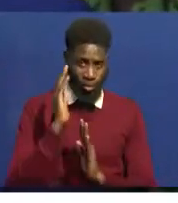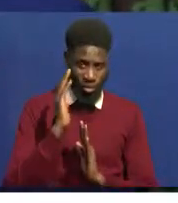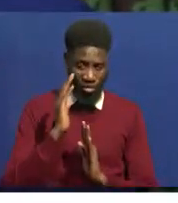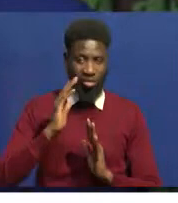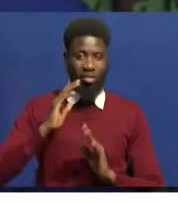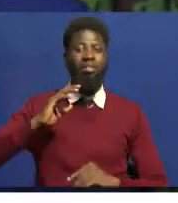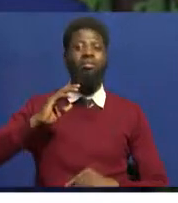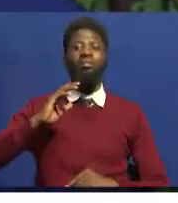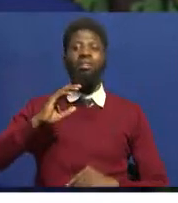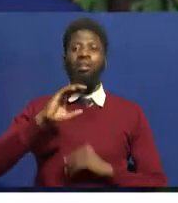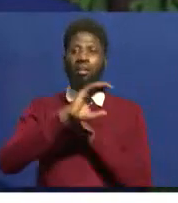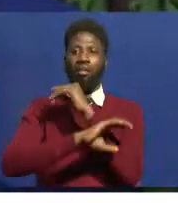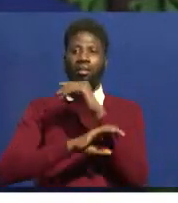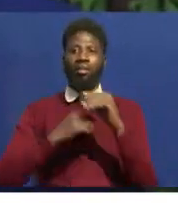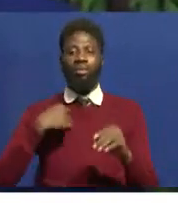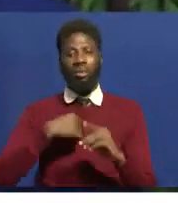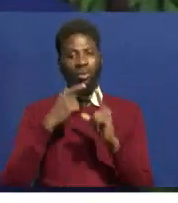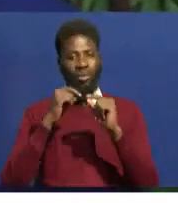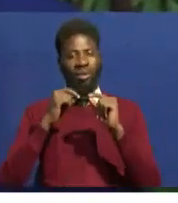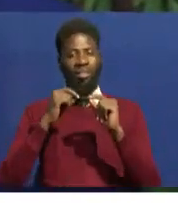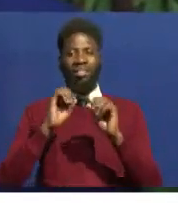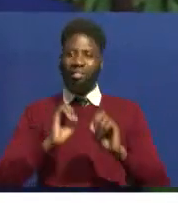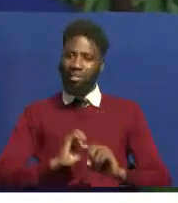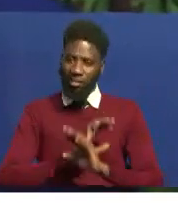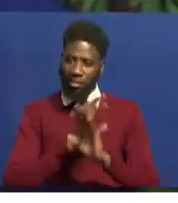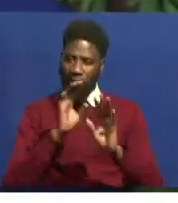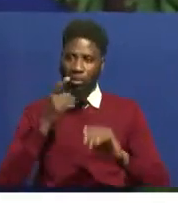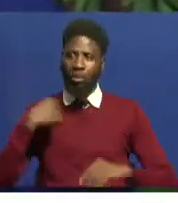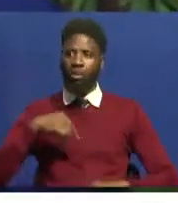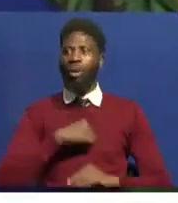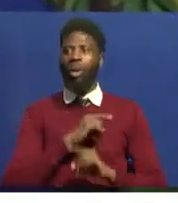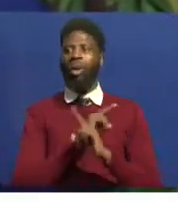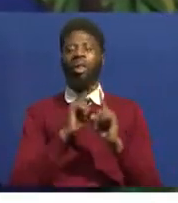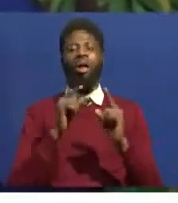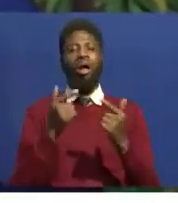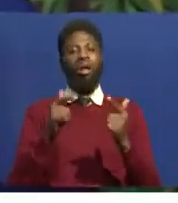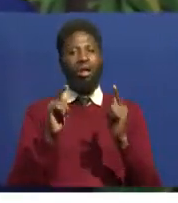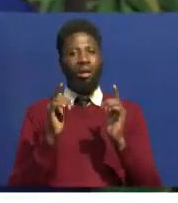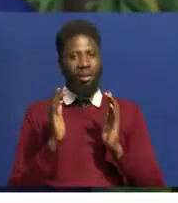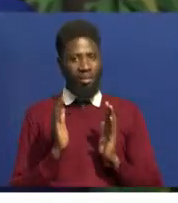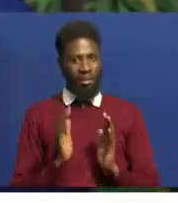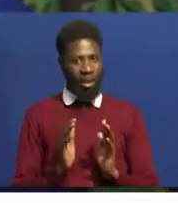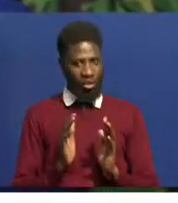permit any person to hide behind politics to